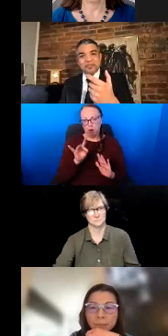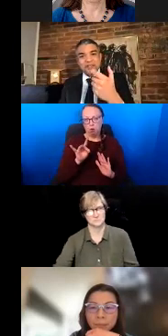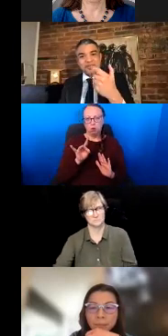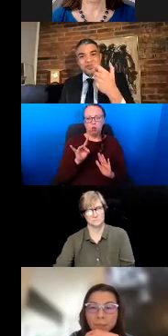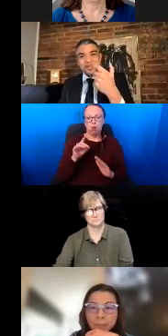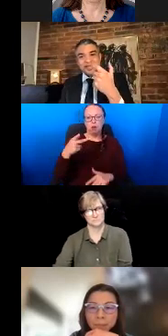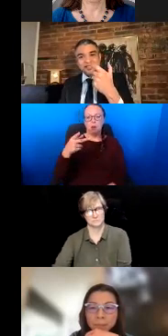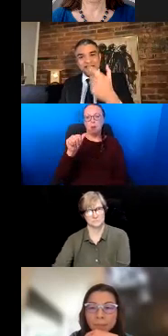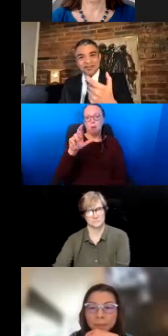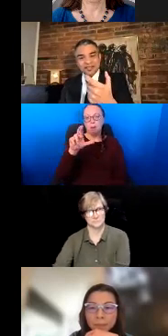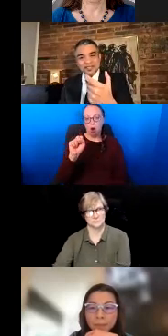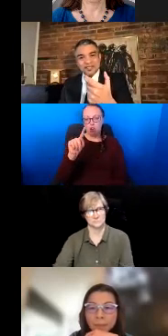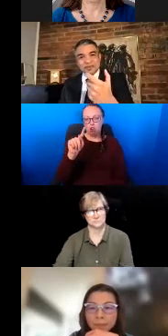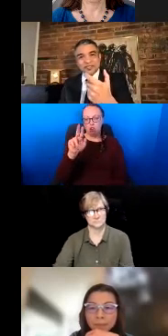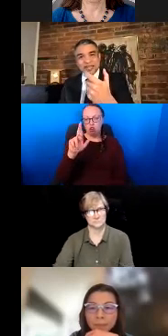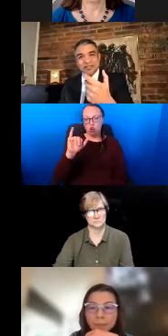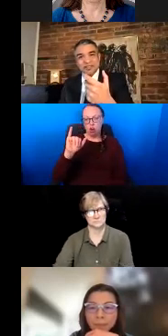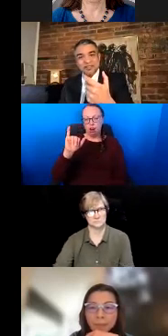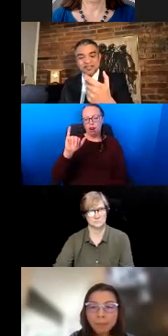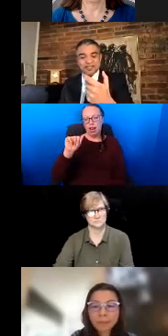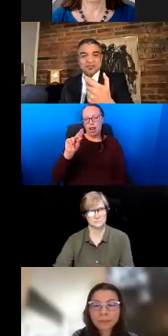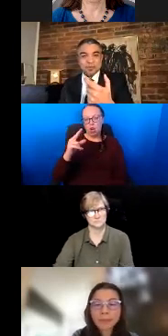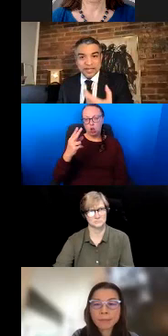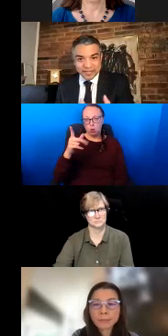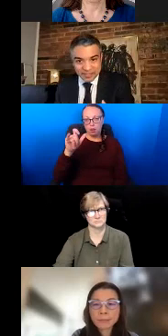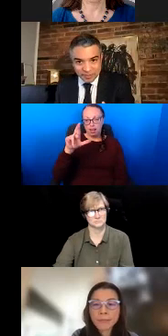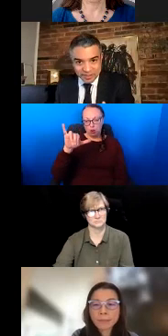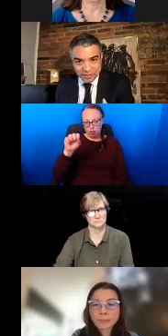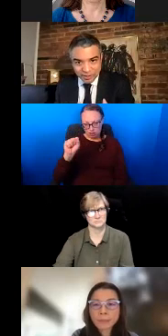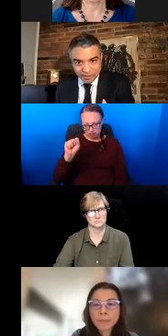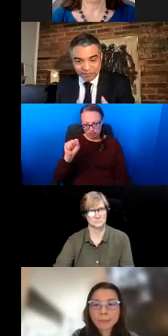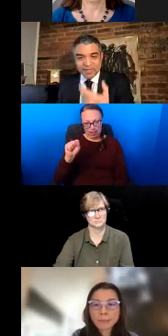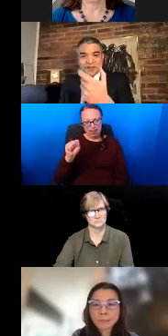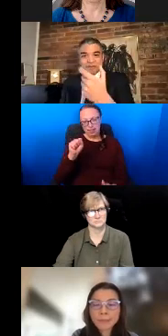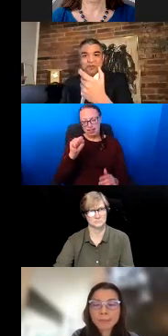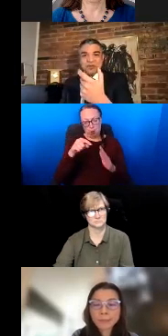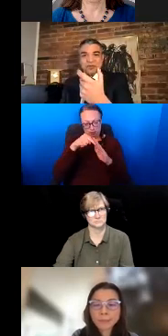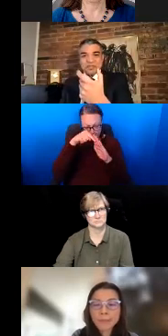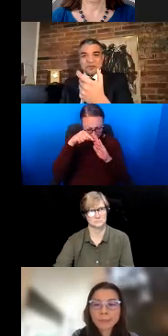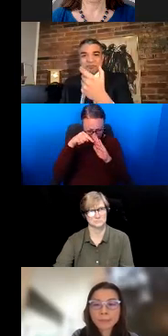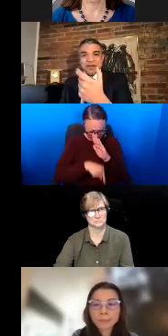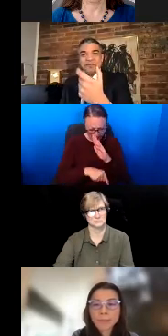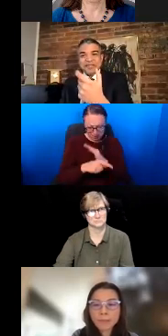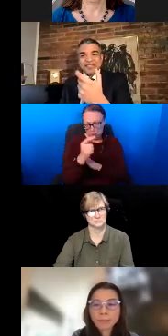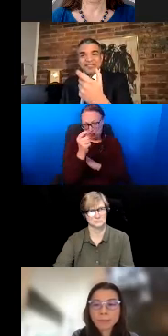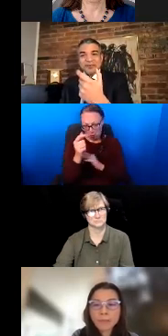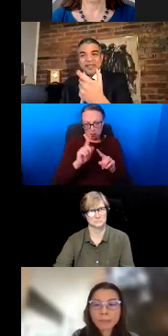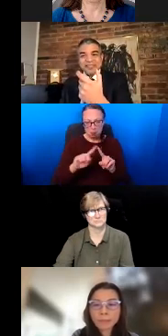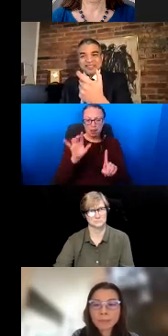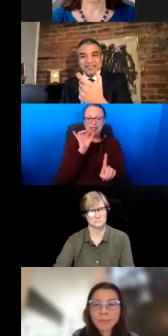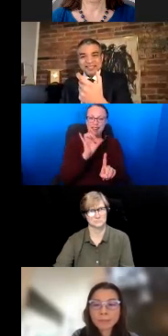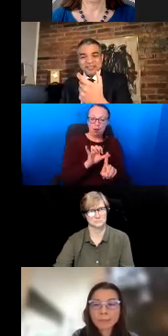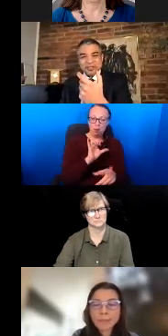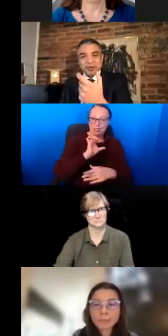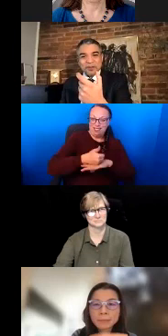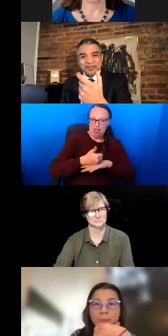pars triangularis was actually, this is wading into the weeds just a little bit, was bifurcated in a way that